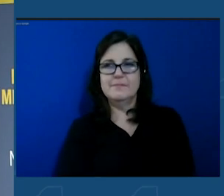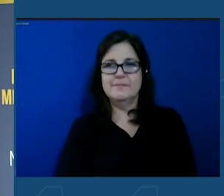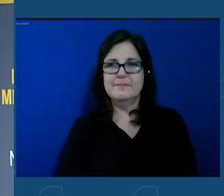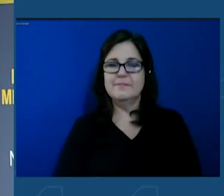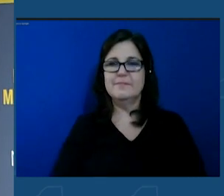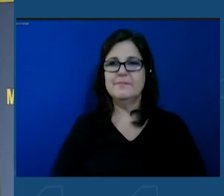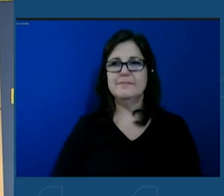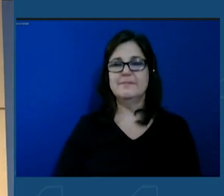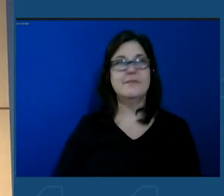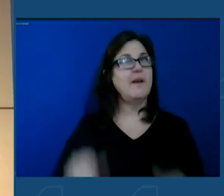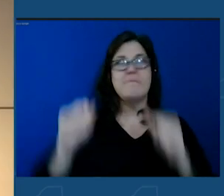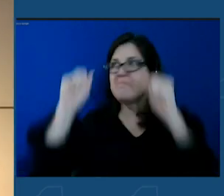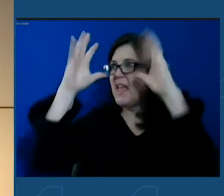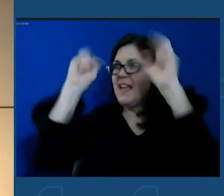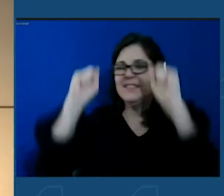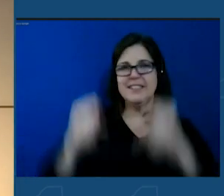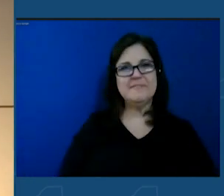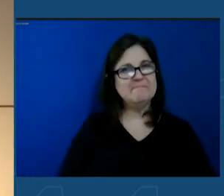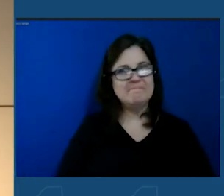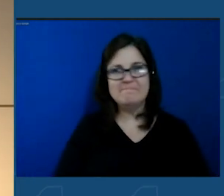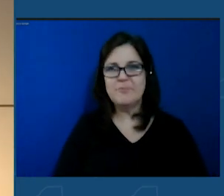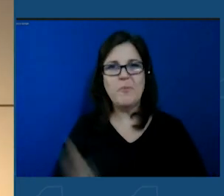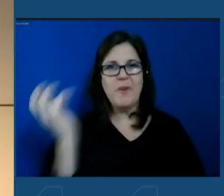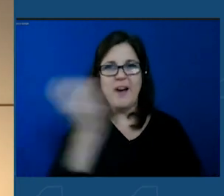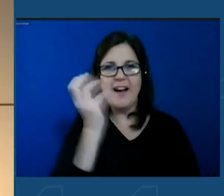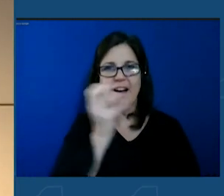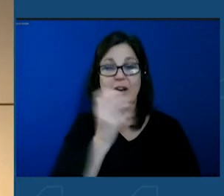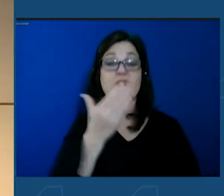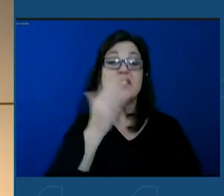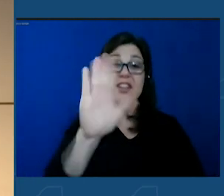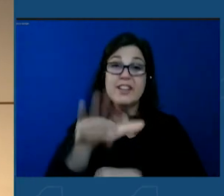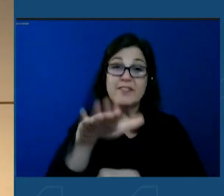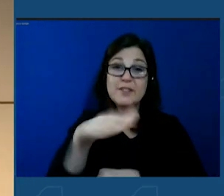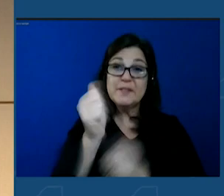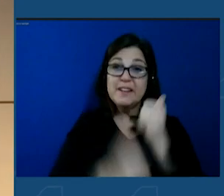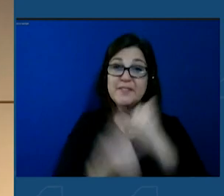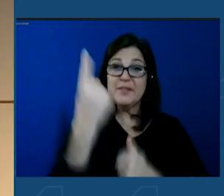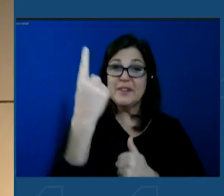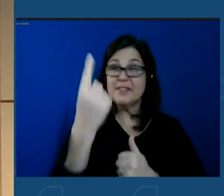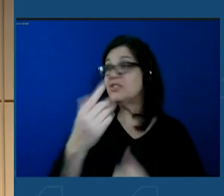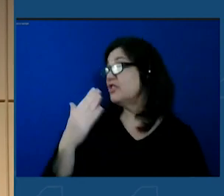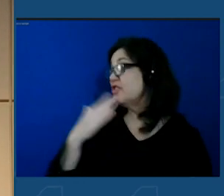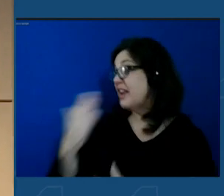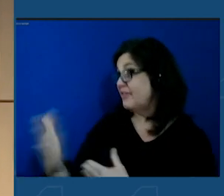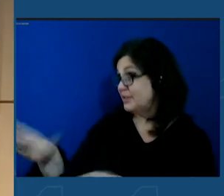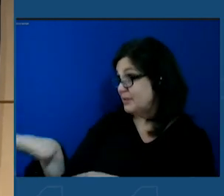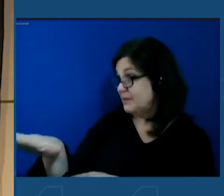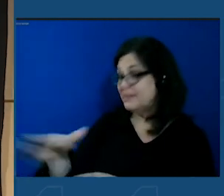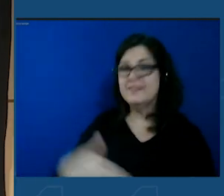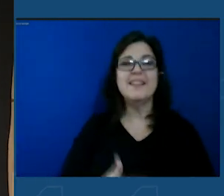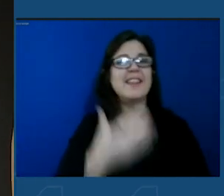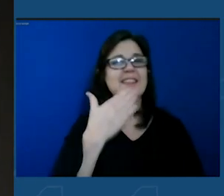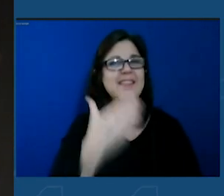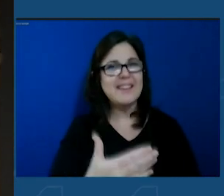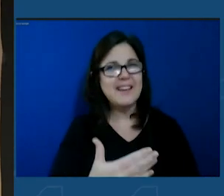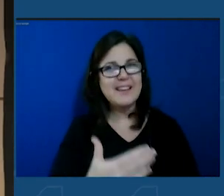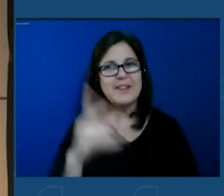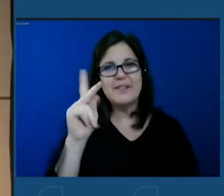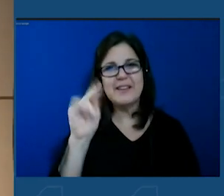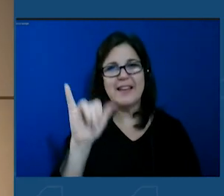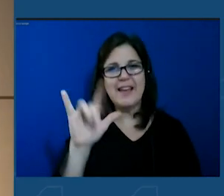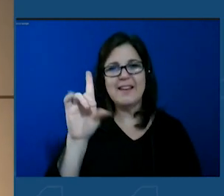So amazing. Wow. Good afternoon, everyone. Thank you, Kay Danielle,